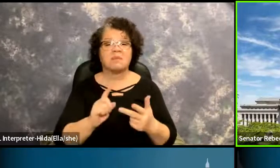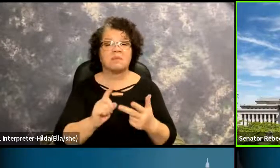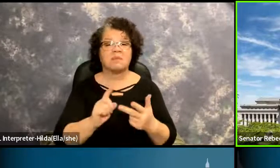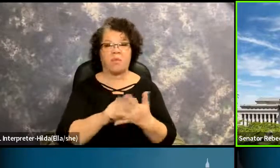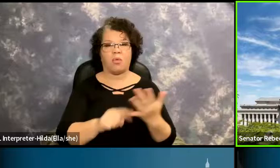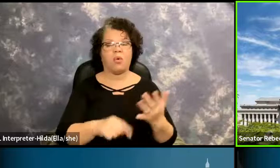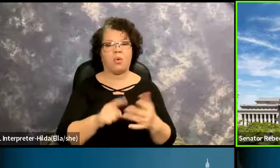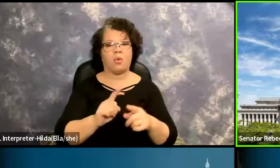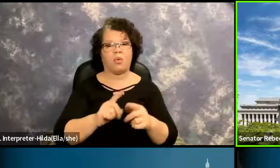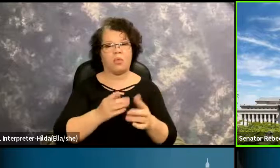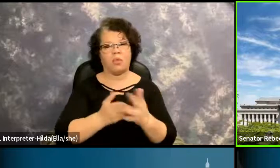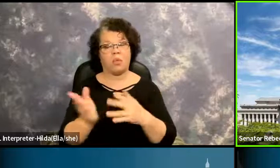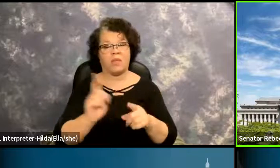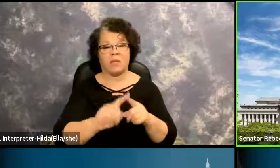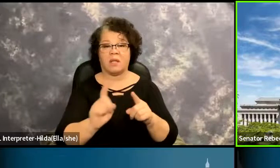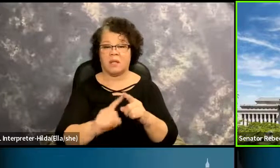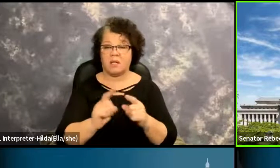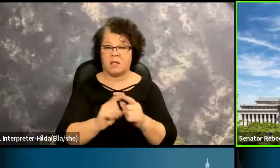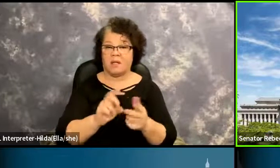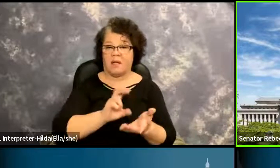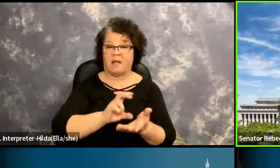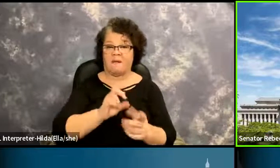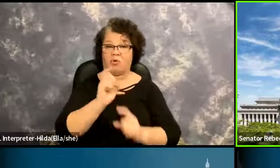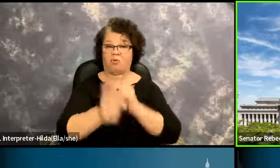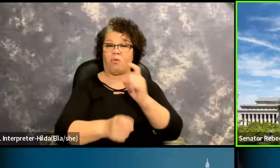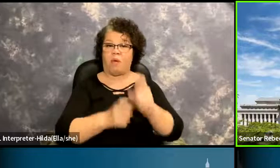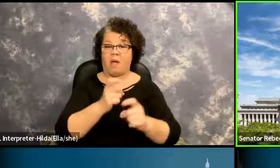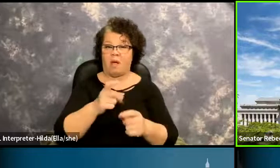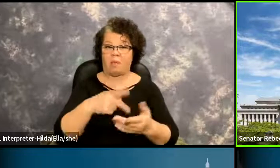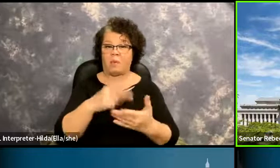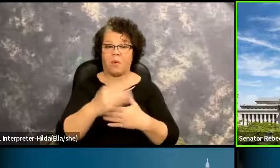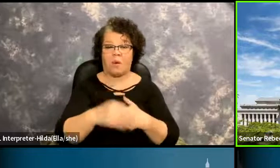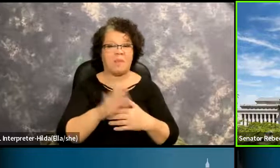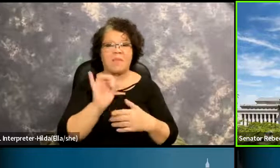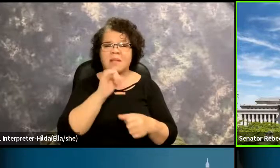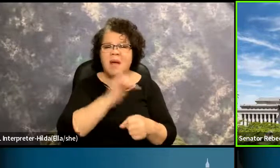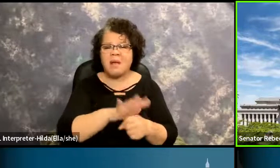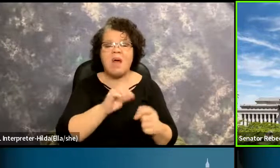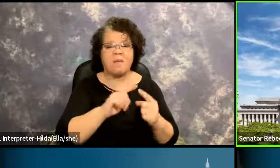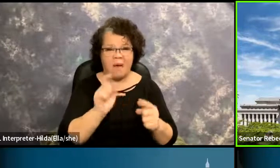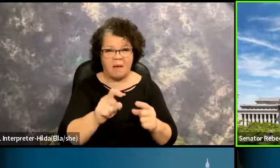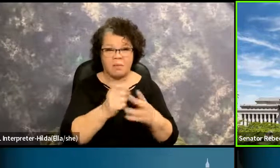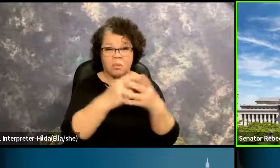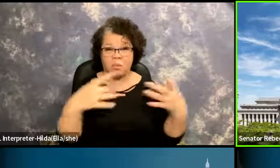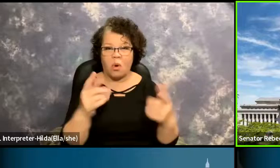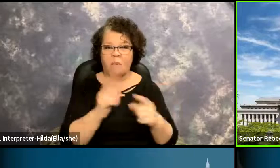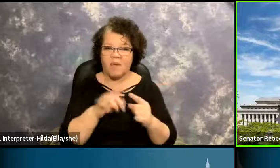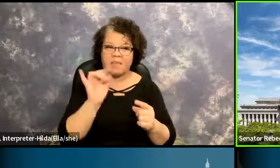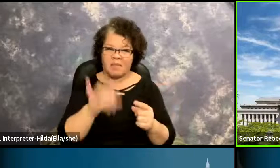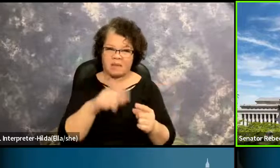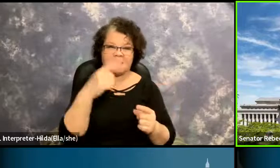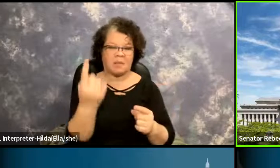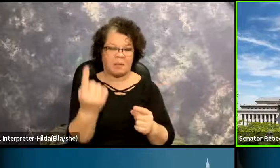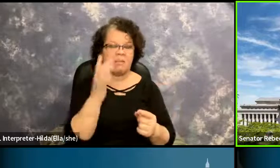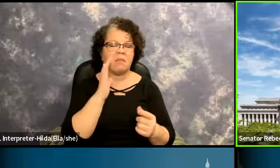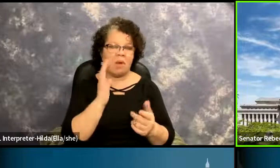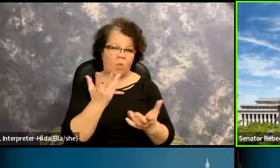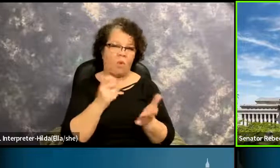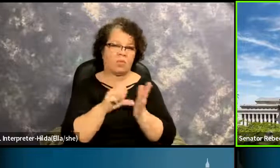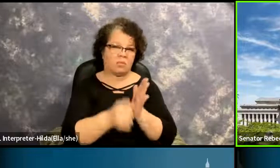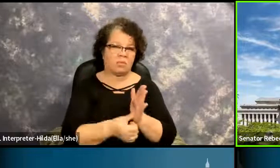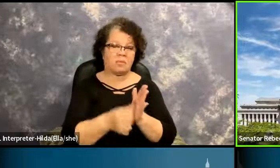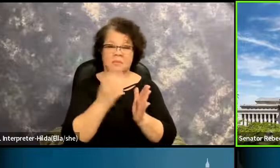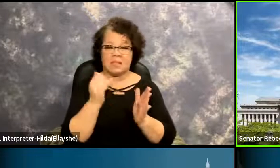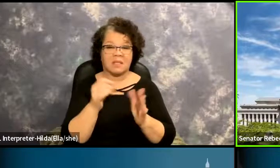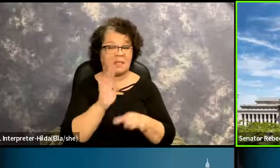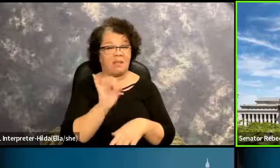know that that's not enough, it needs to grow. But it is something that is one I just want to highlight, because that would not